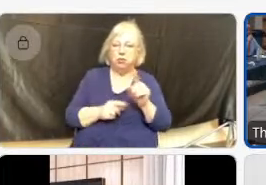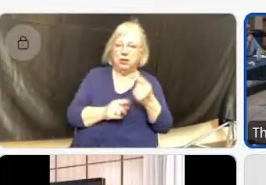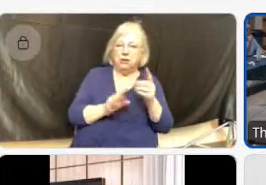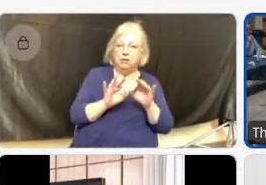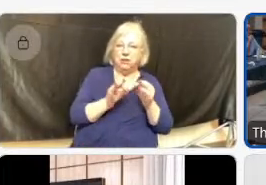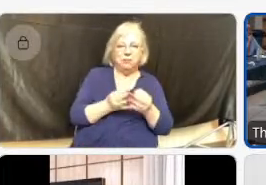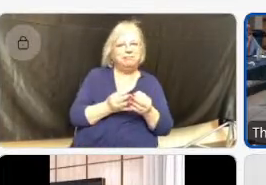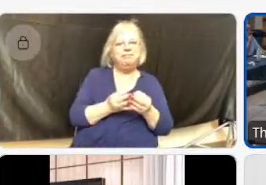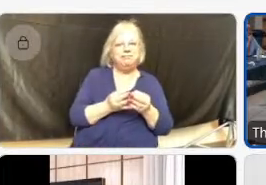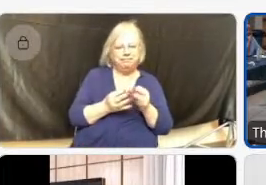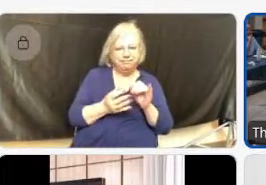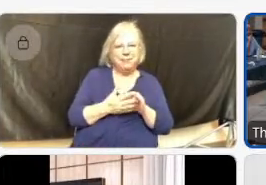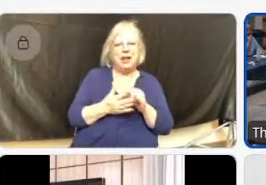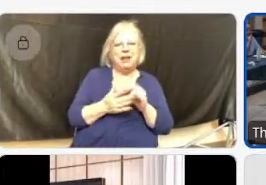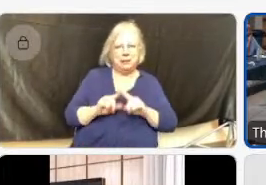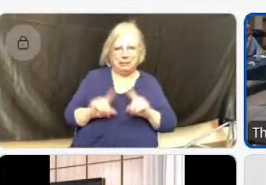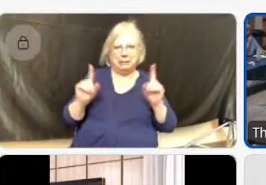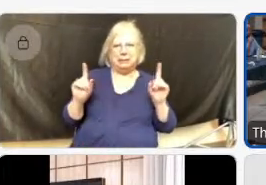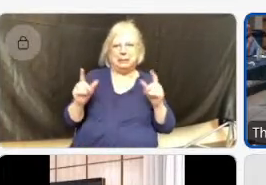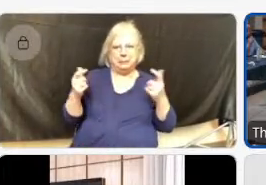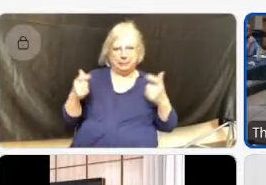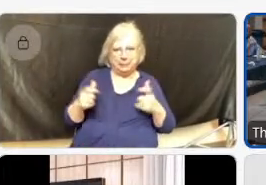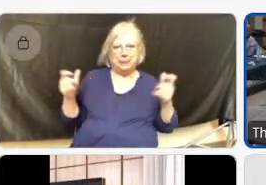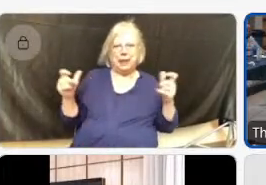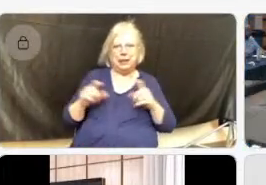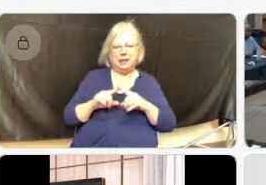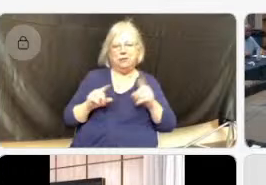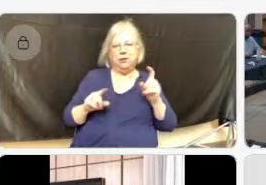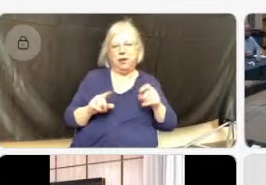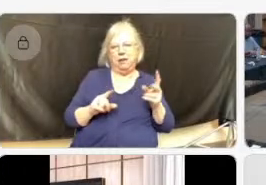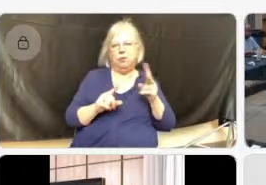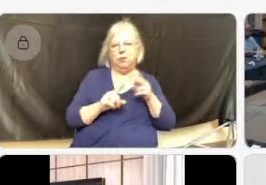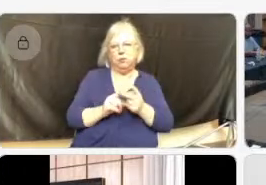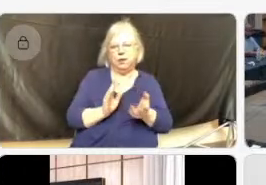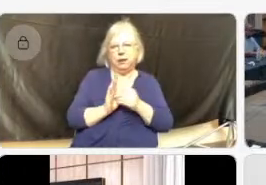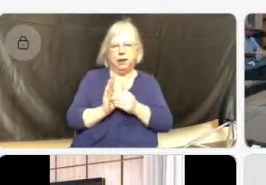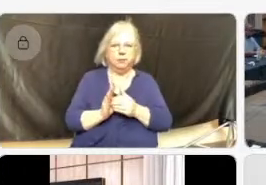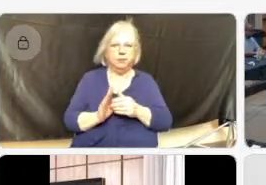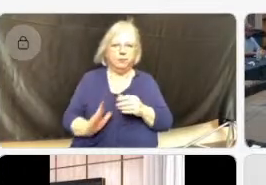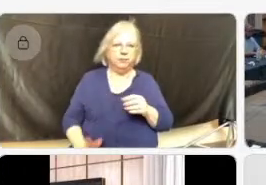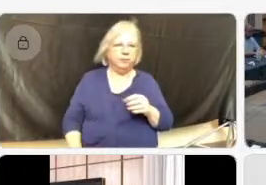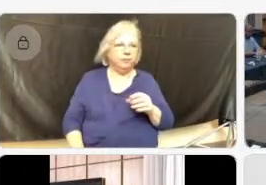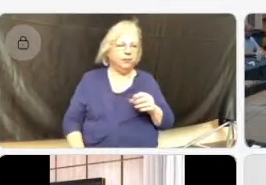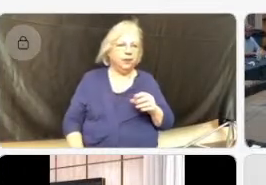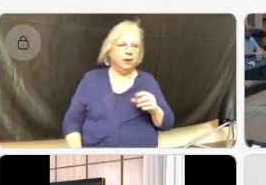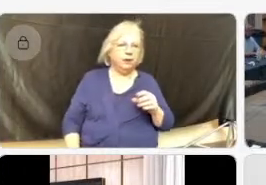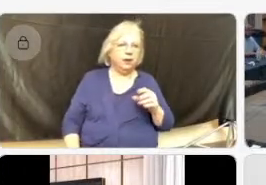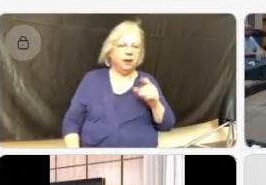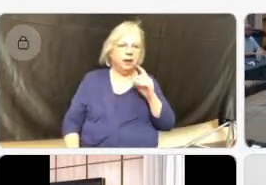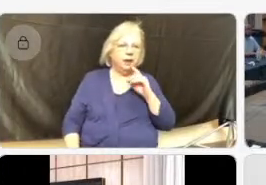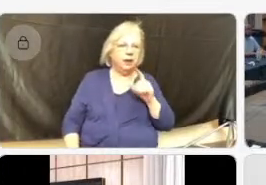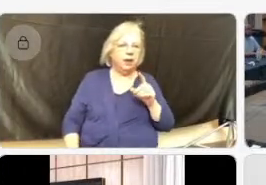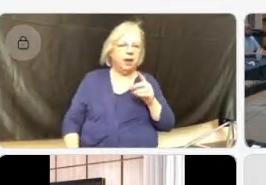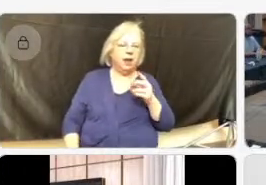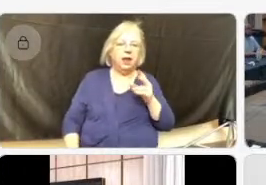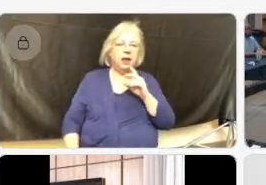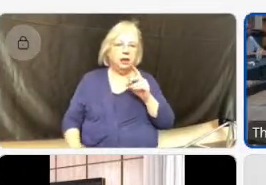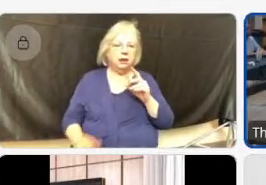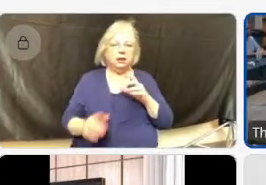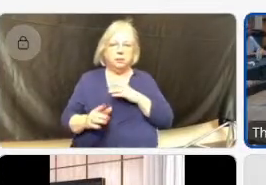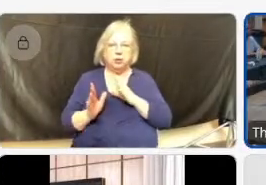Okay, thank you. I have a question for the applicant. As the property sits right now, is there any